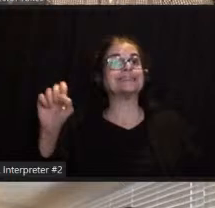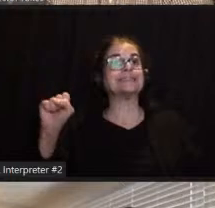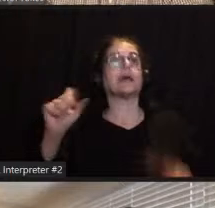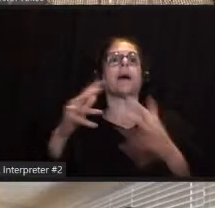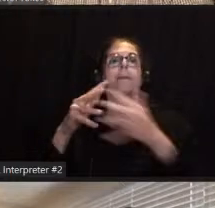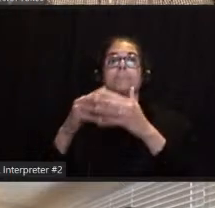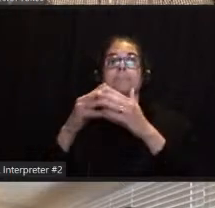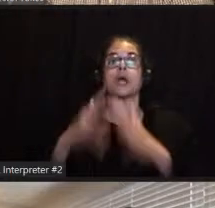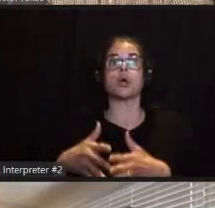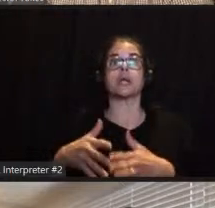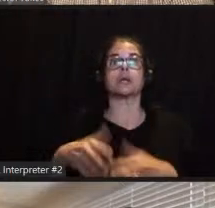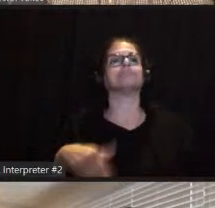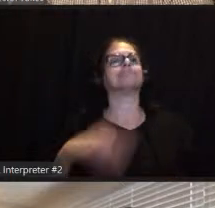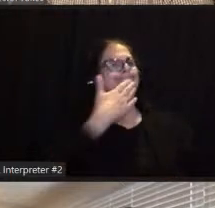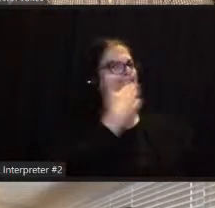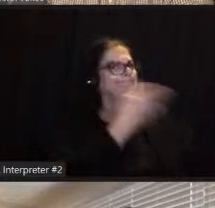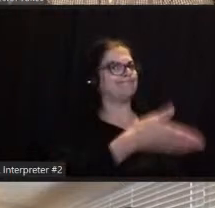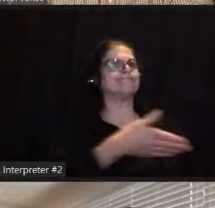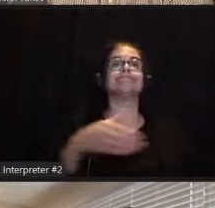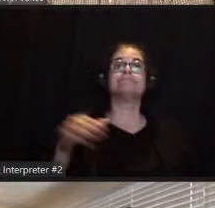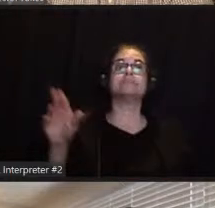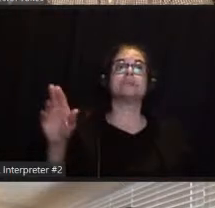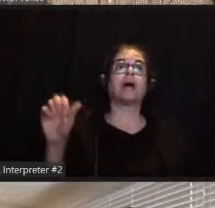Sure. Dr. Alvarez-Ales?